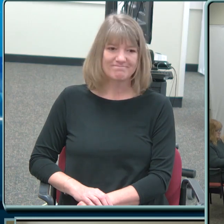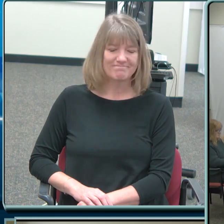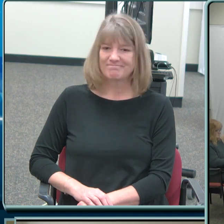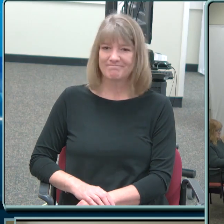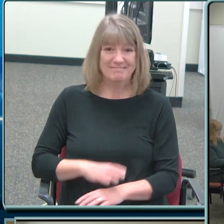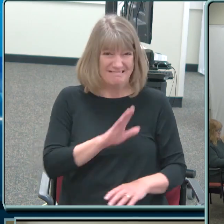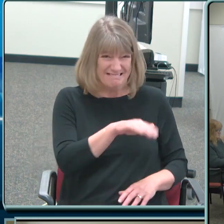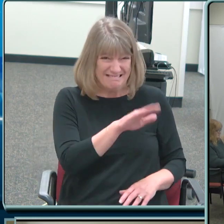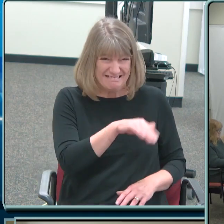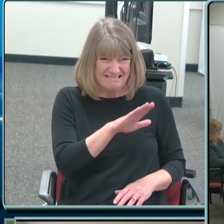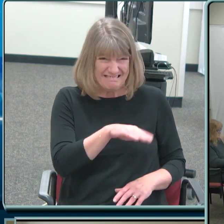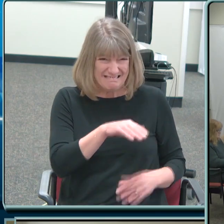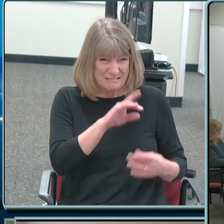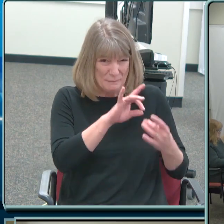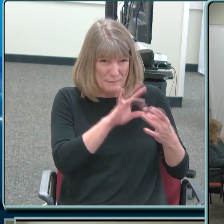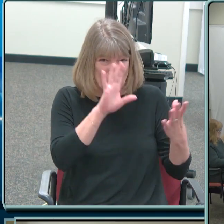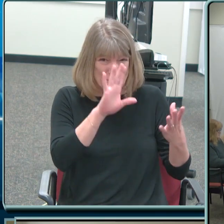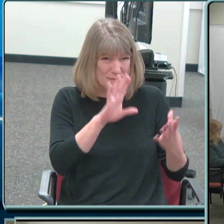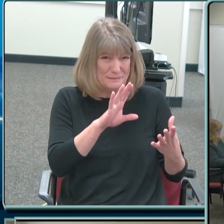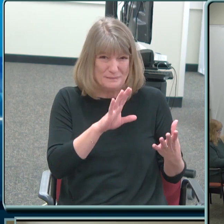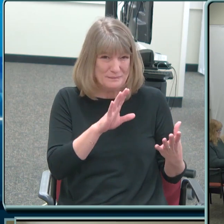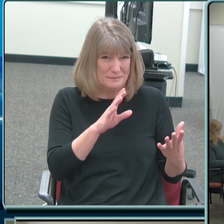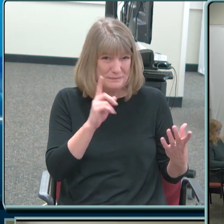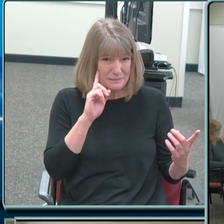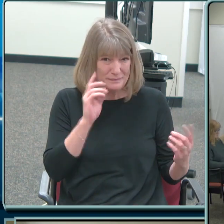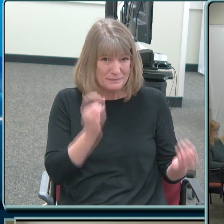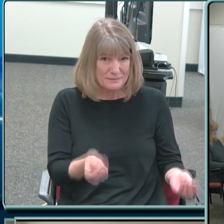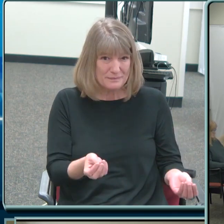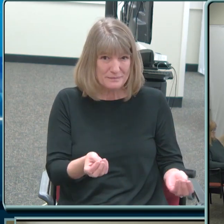Again, Susan, it looks like we've lost you.